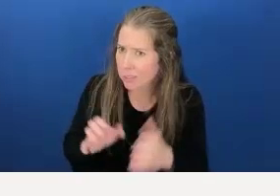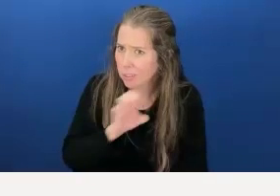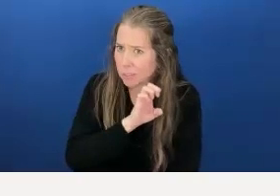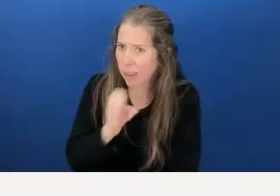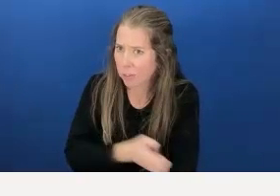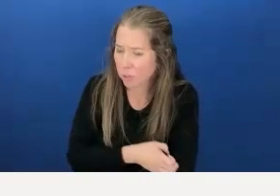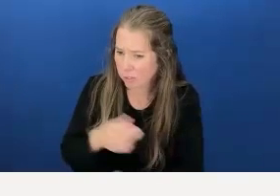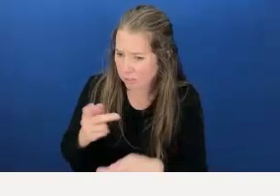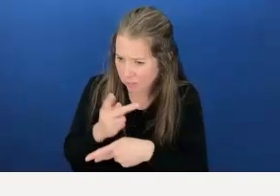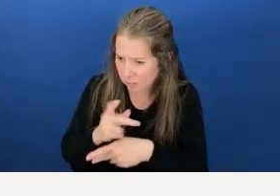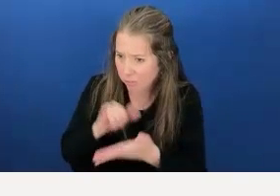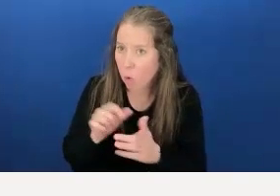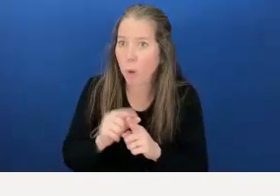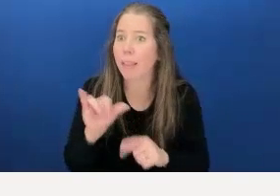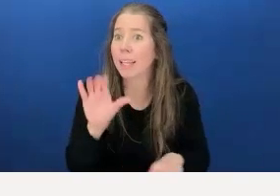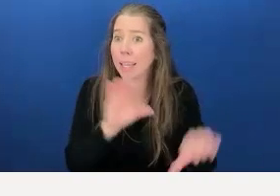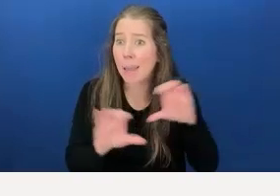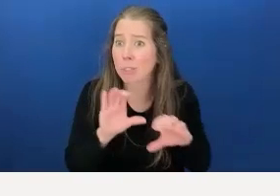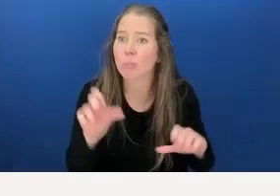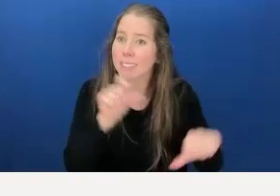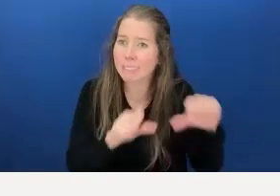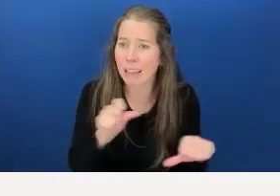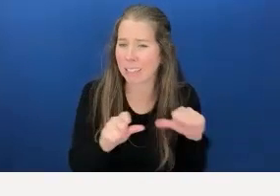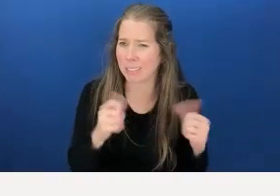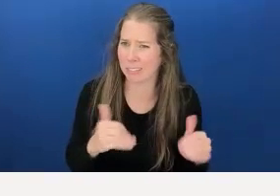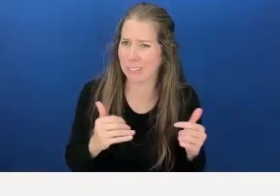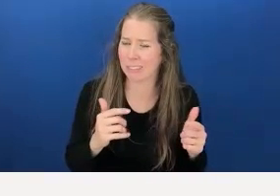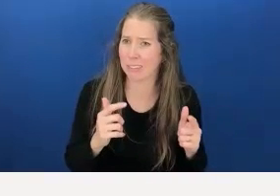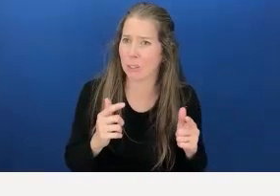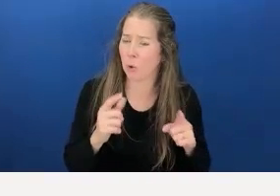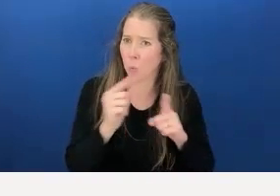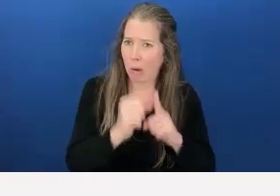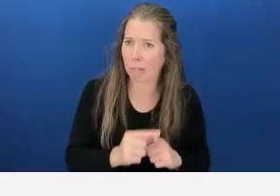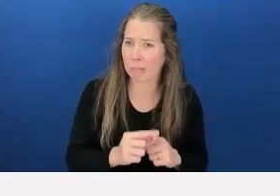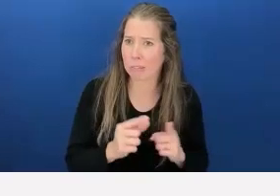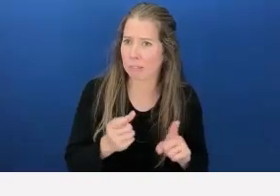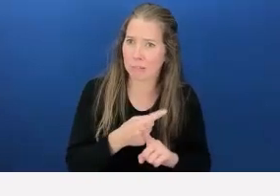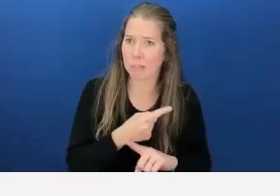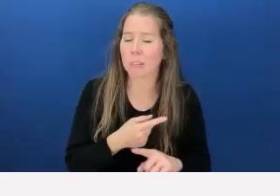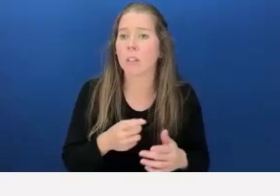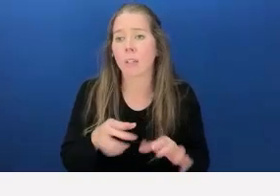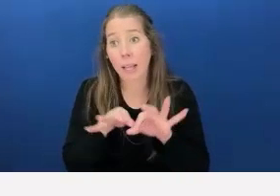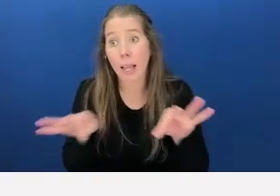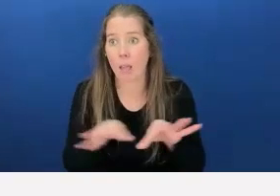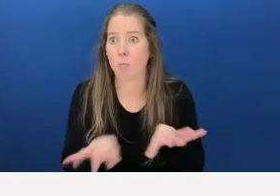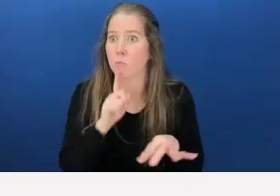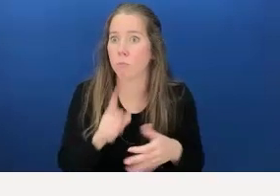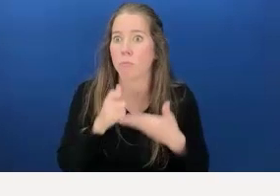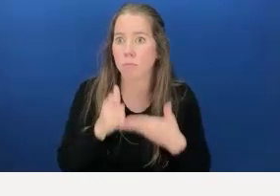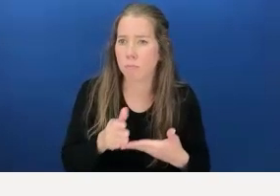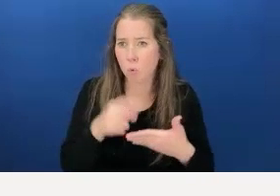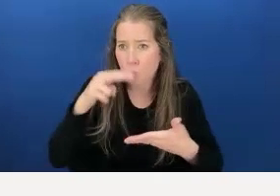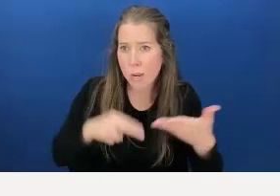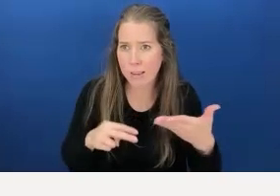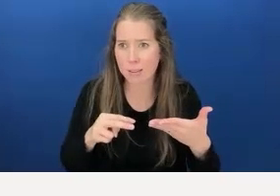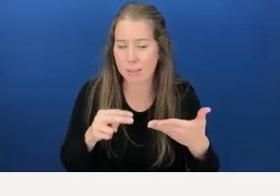so Yes. many technical terms, science in general. Yes. So the captions help so much to reinforce what are